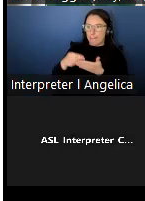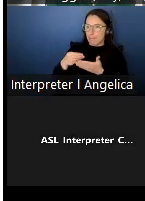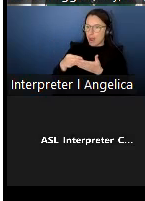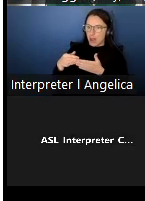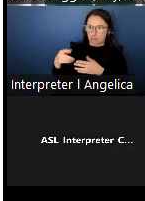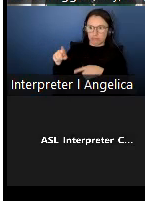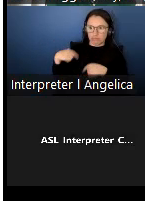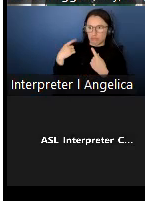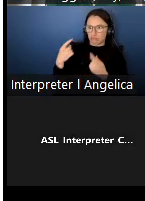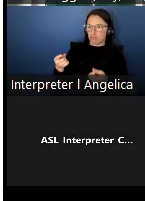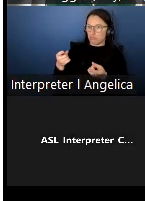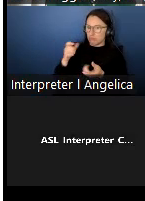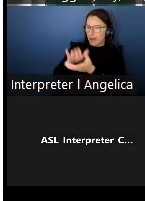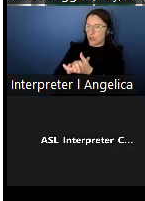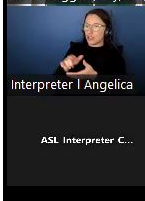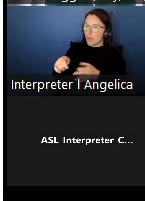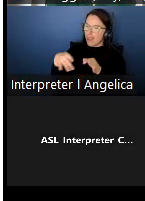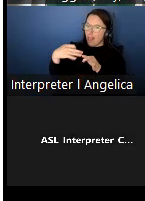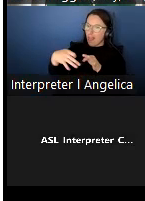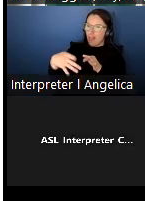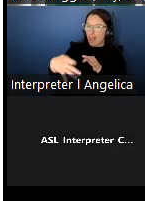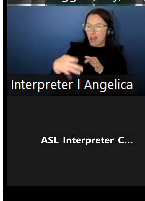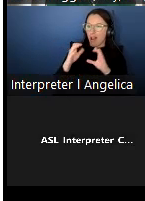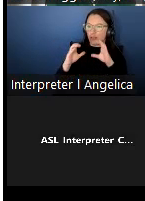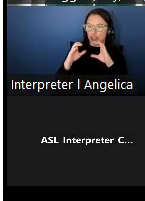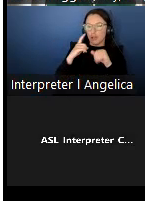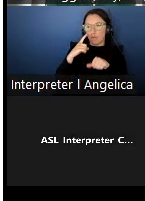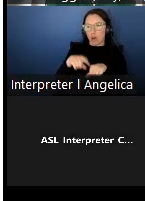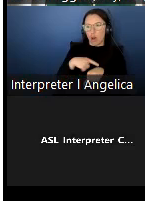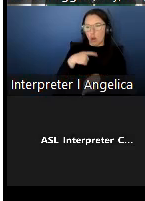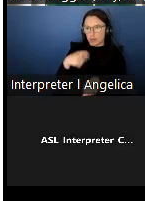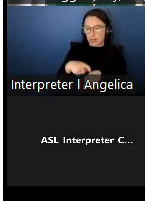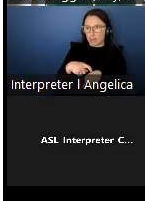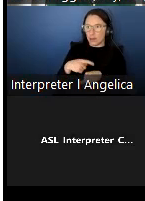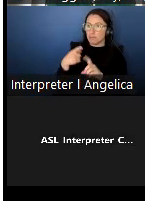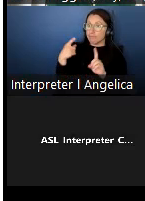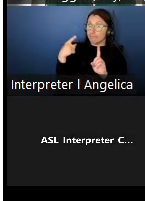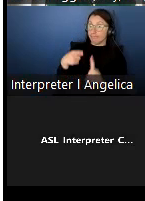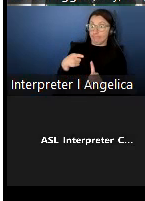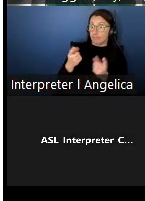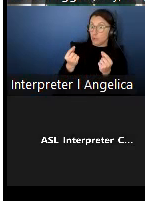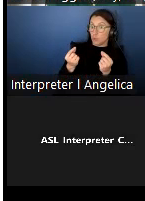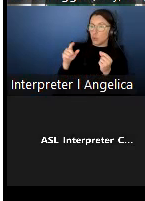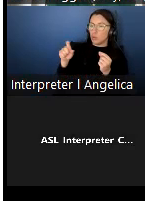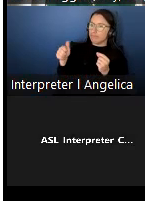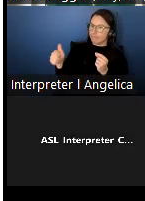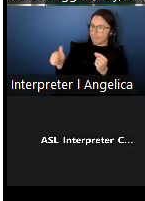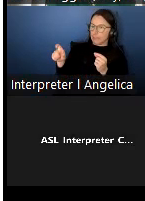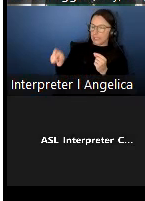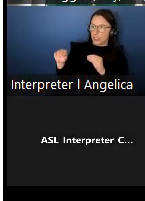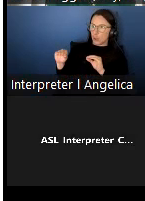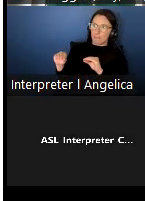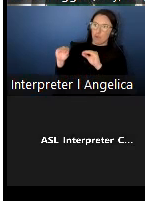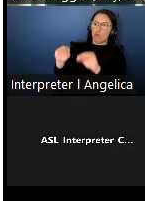they put off this conversation for a long time. And it was getting to the point where she was going to need to move on to a more